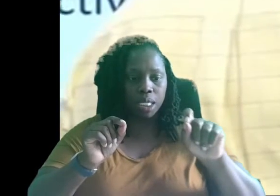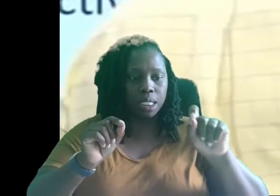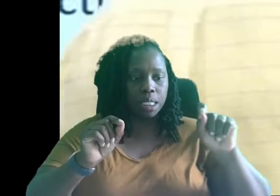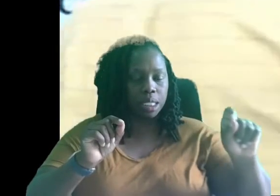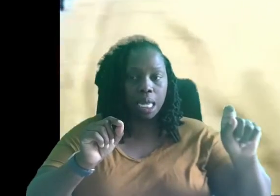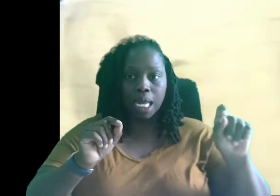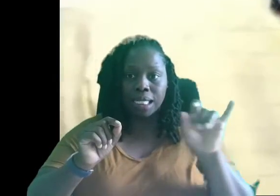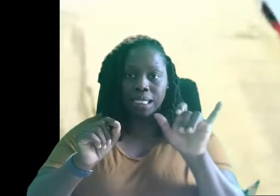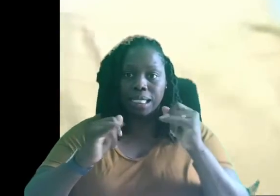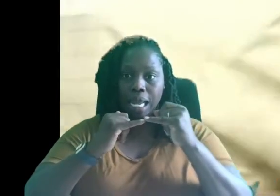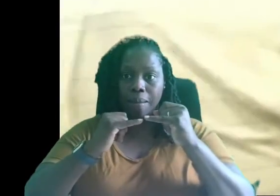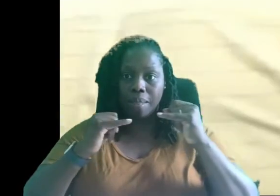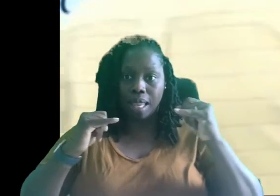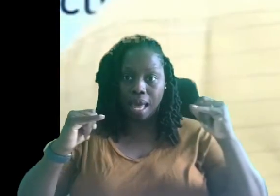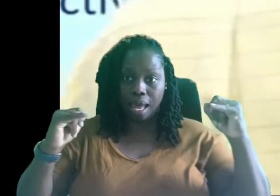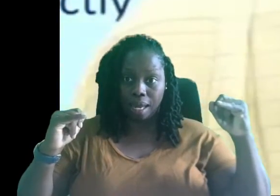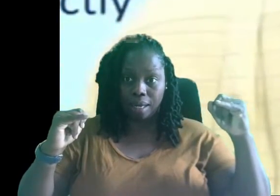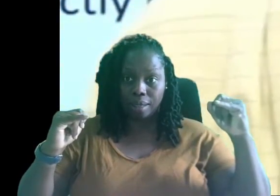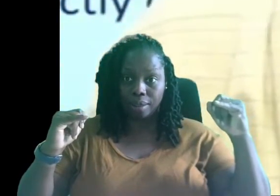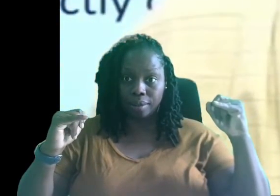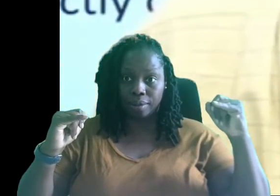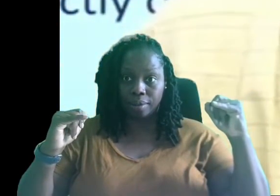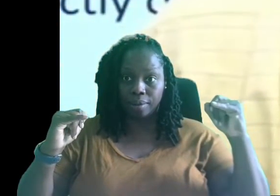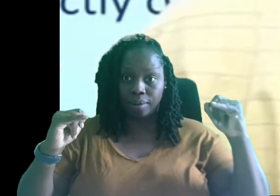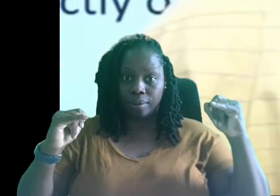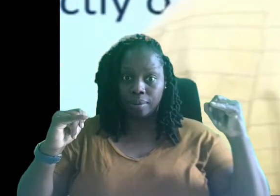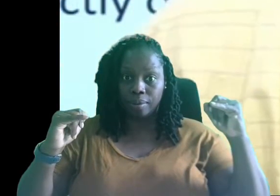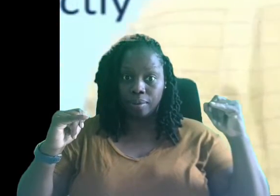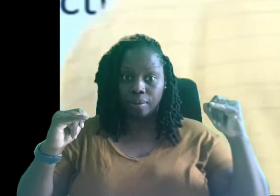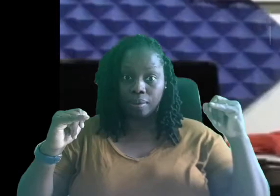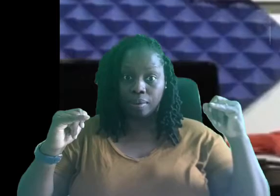points all lie in the same line,